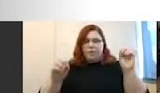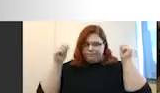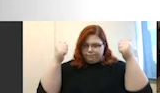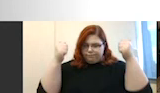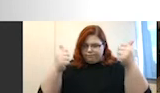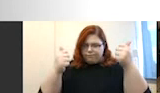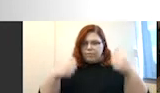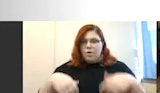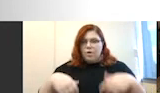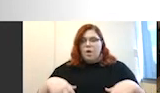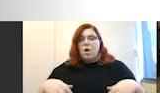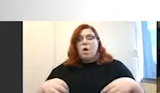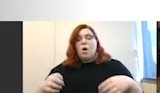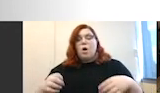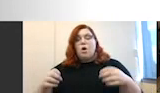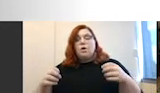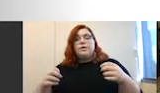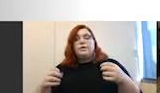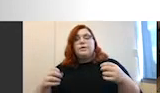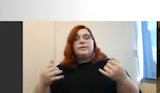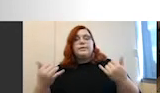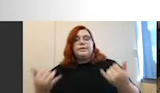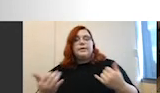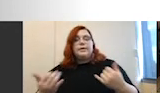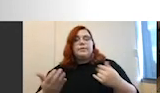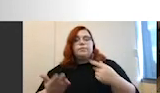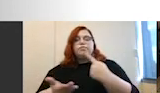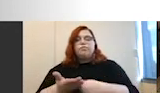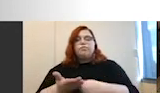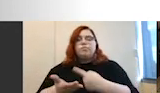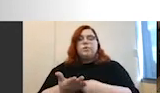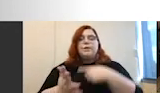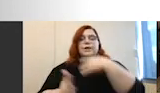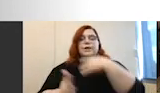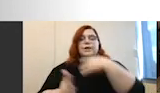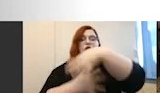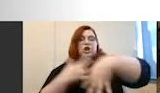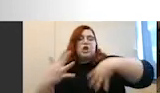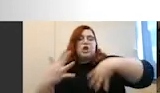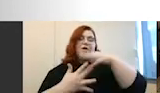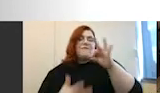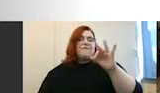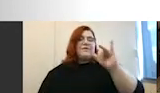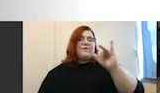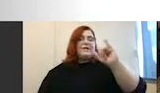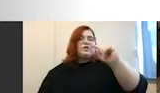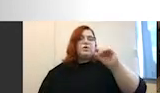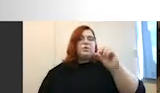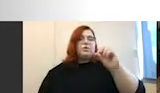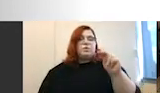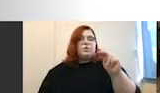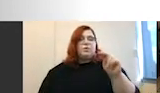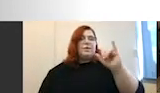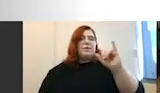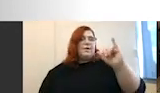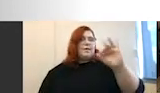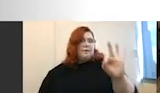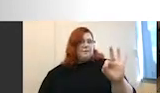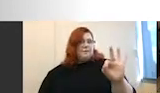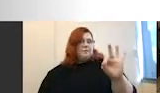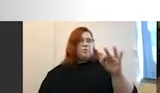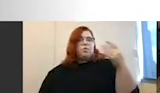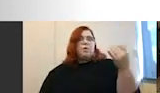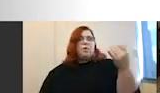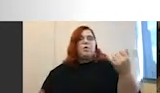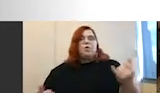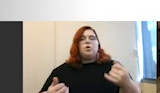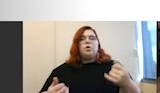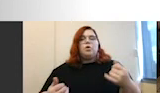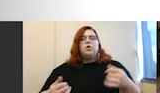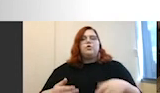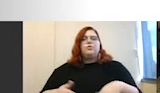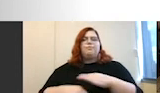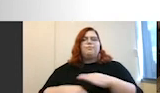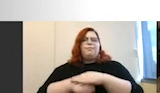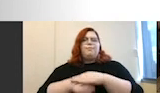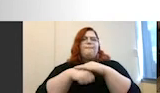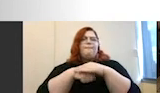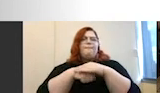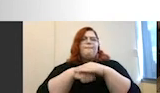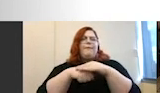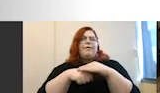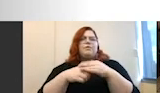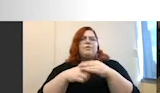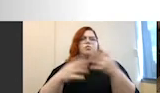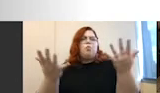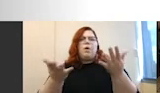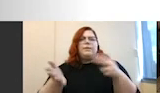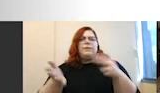be talking about interactive fiction. I'll start with a brief primer on what it is, how it works, and how we need to take on a